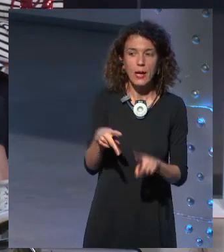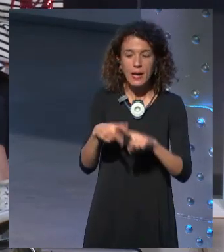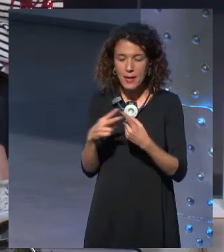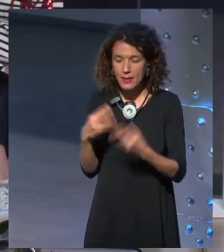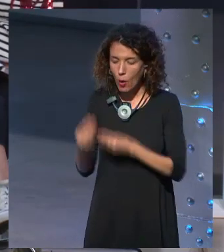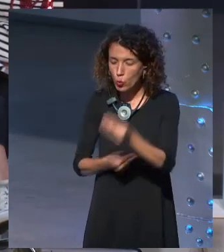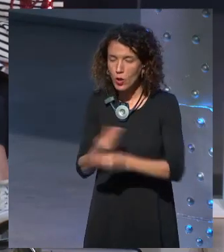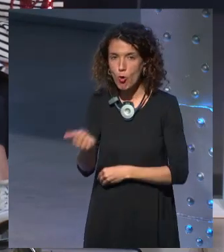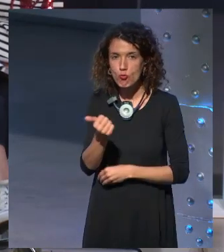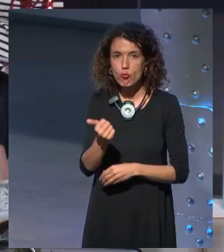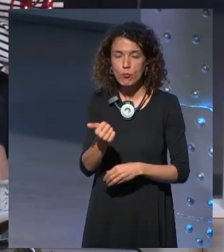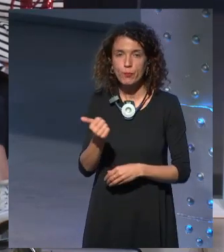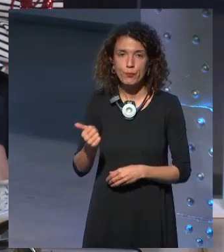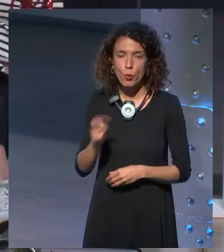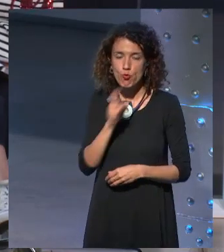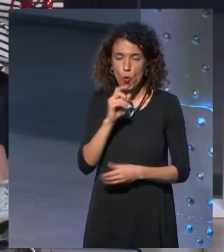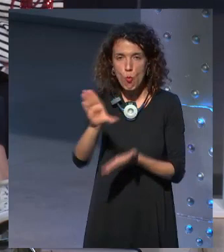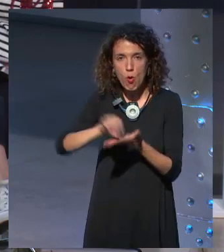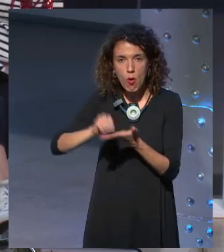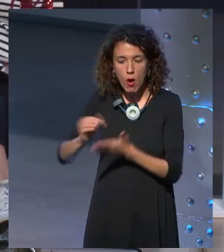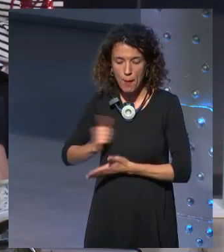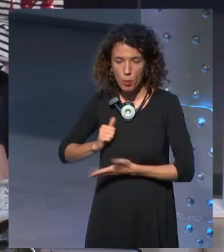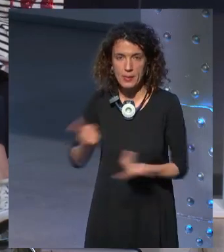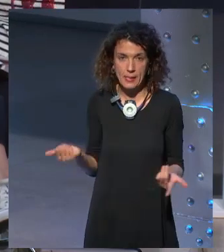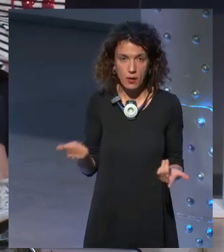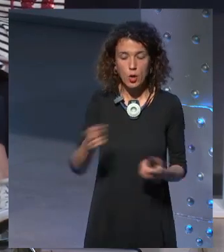our own needs and our own motivations in order to do that well.